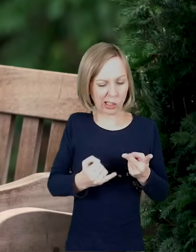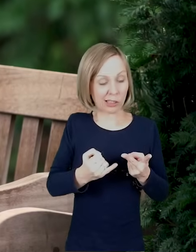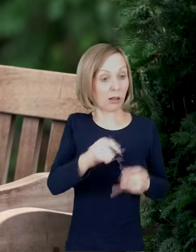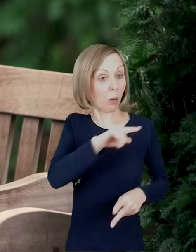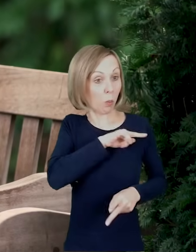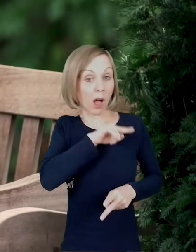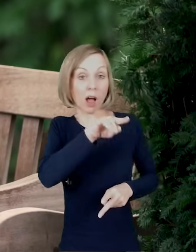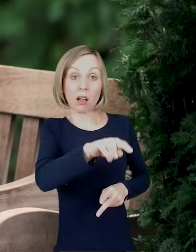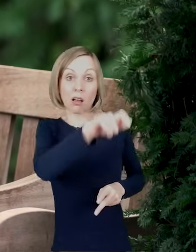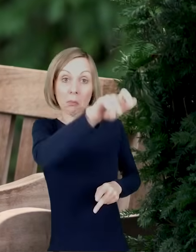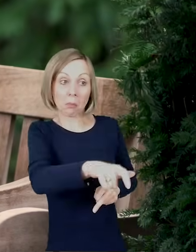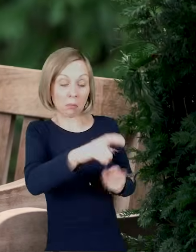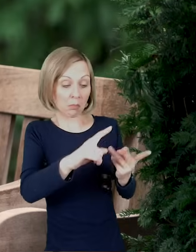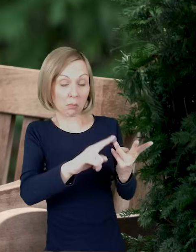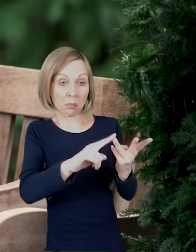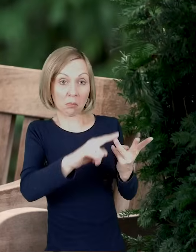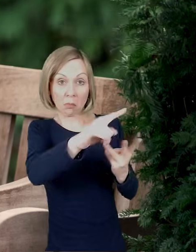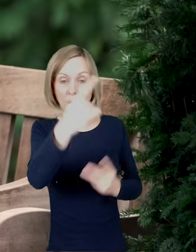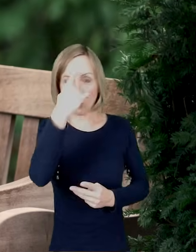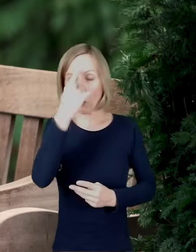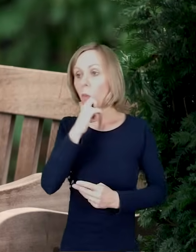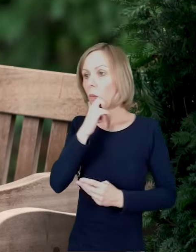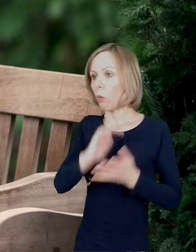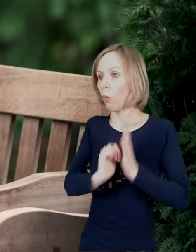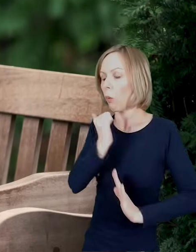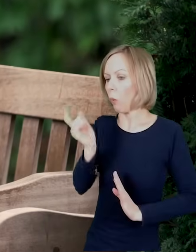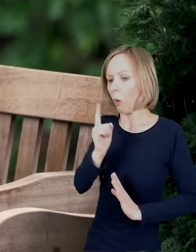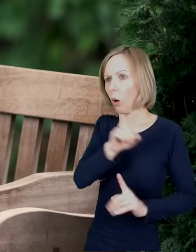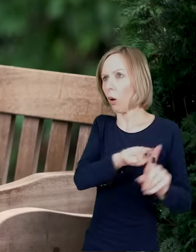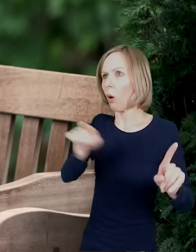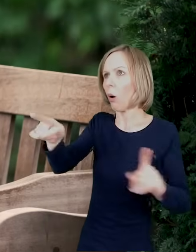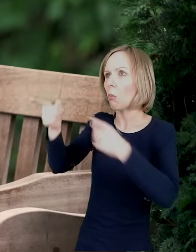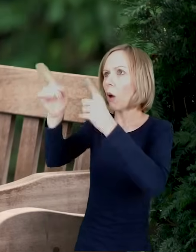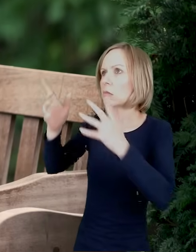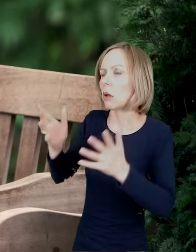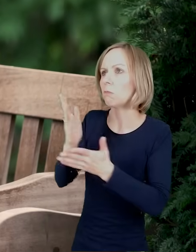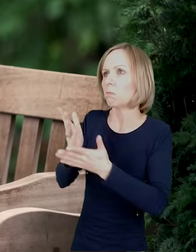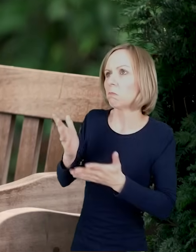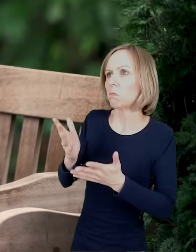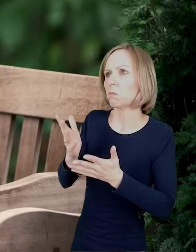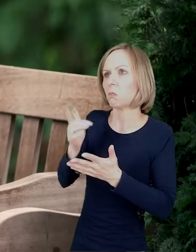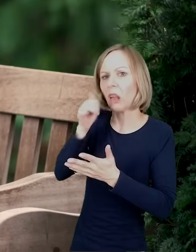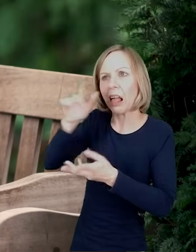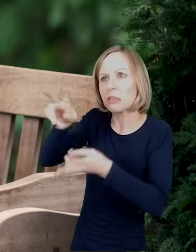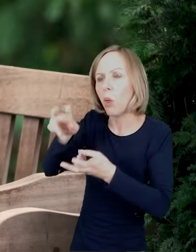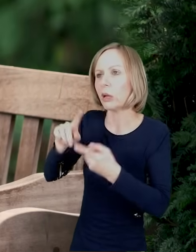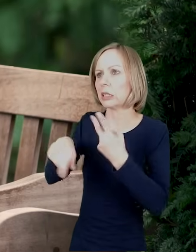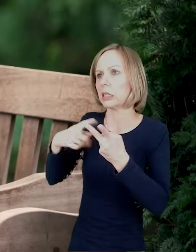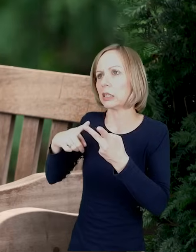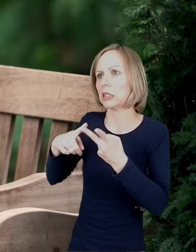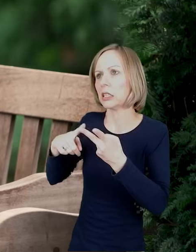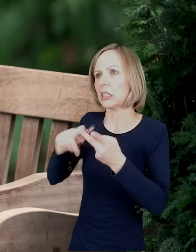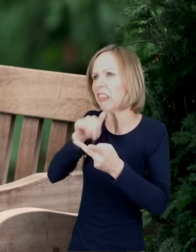either. We might argue that the slave did use the talent that he had. He used it against what he saw as the